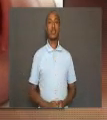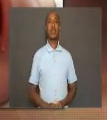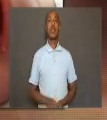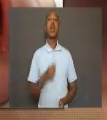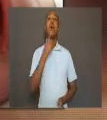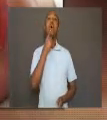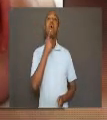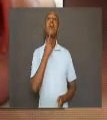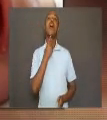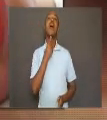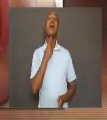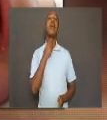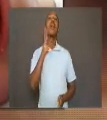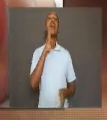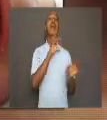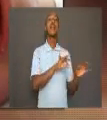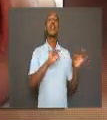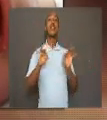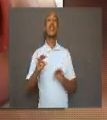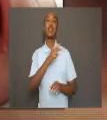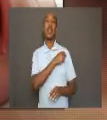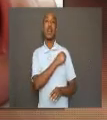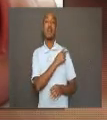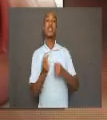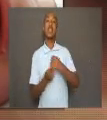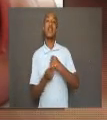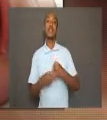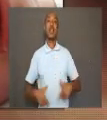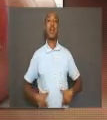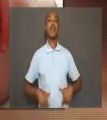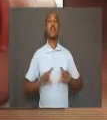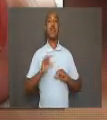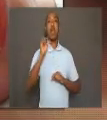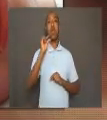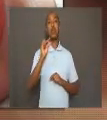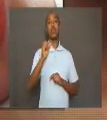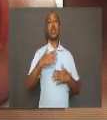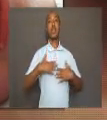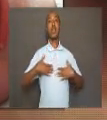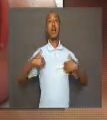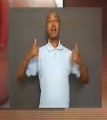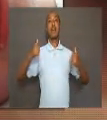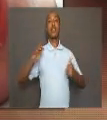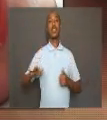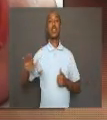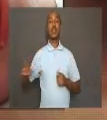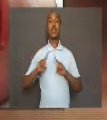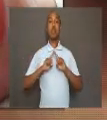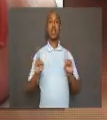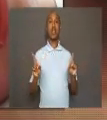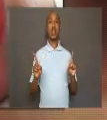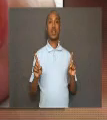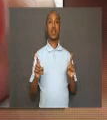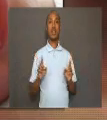Oral rehydration therapy saves the lives of a lot of young children, especially